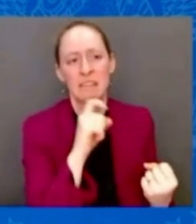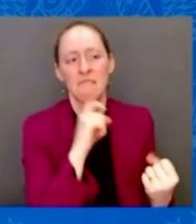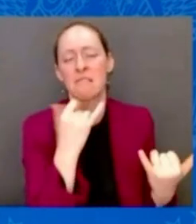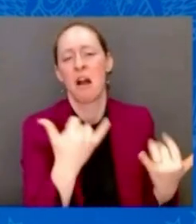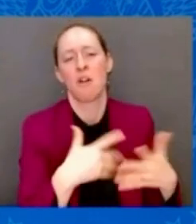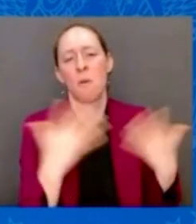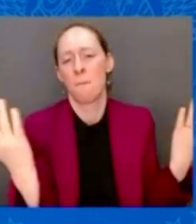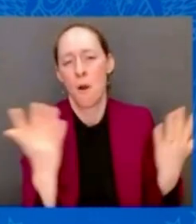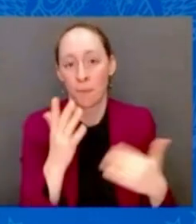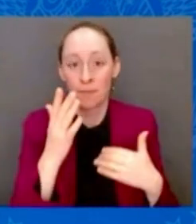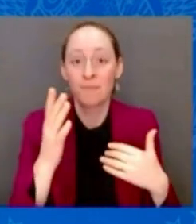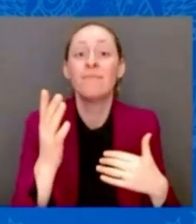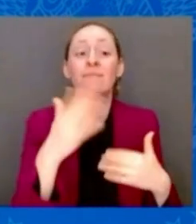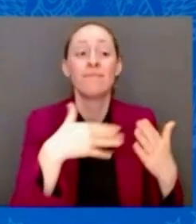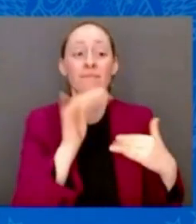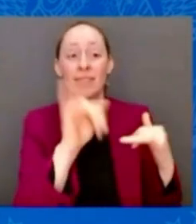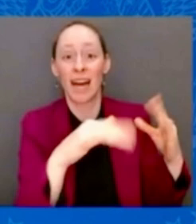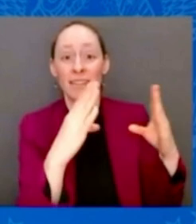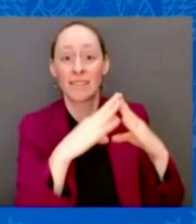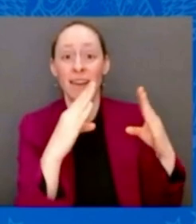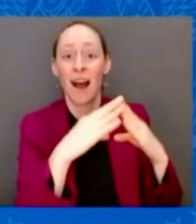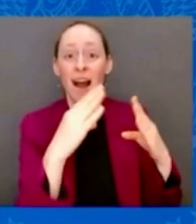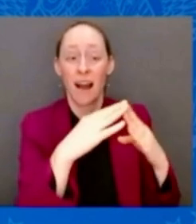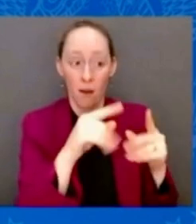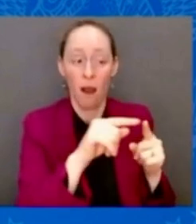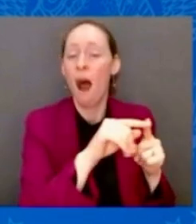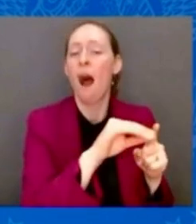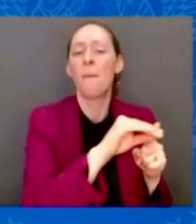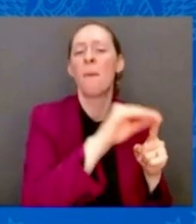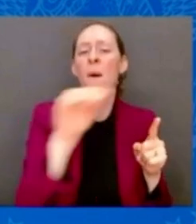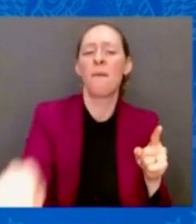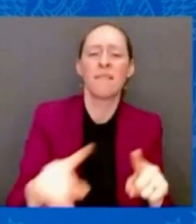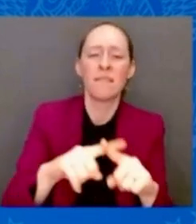and up the street was a little Catholic high school, grade school I went to called